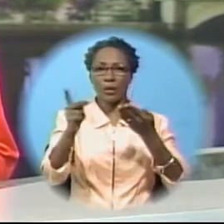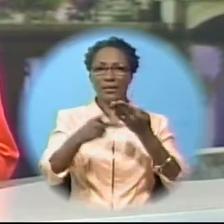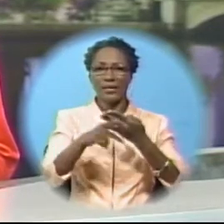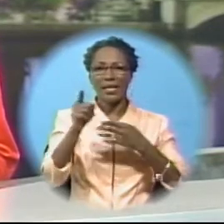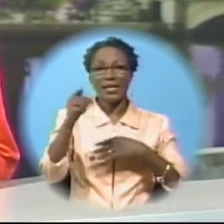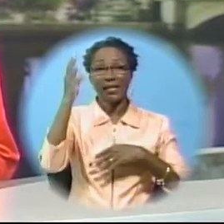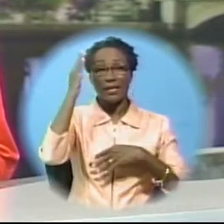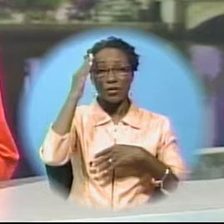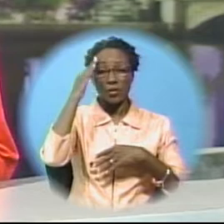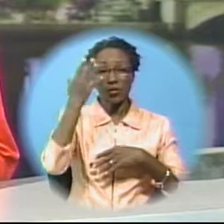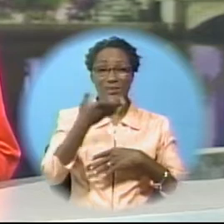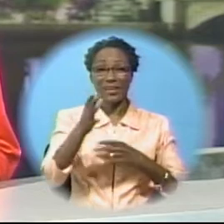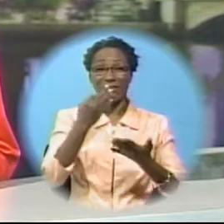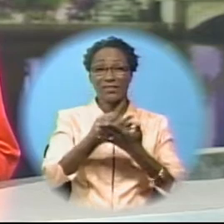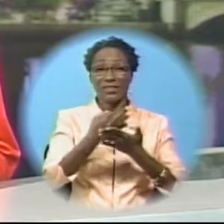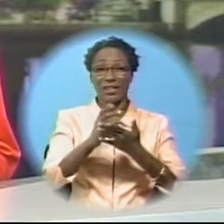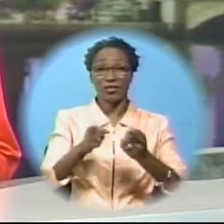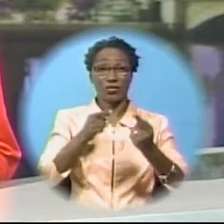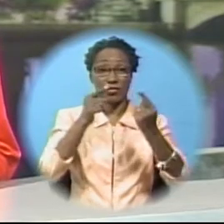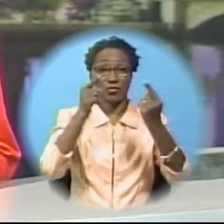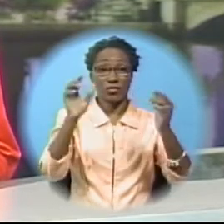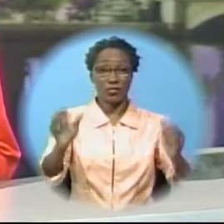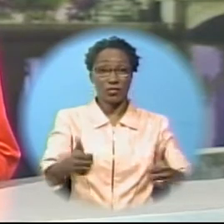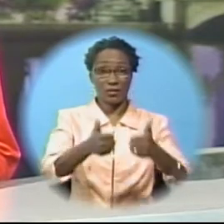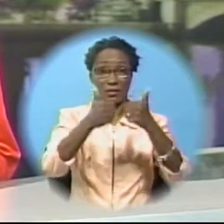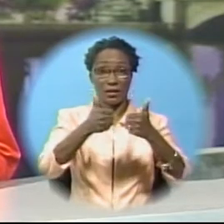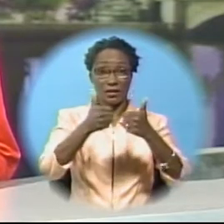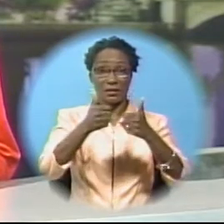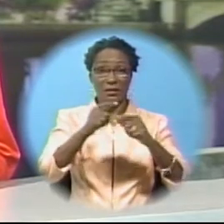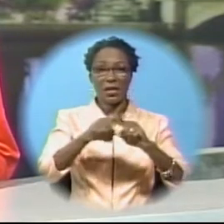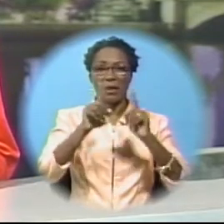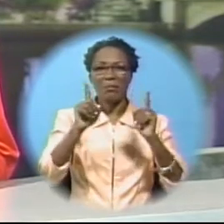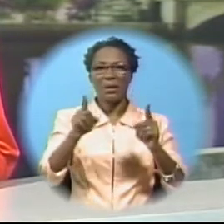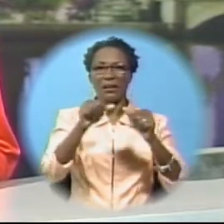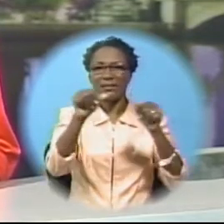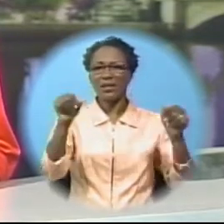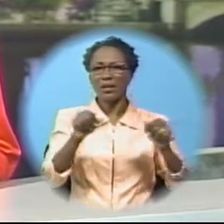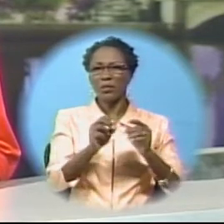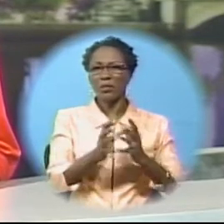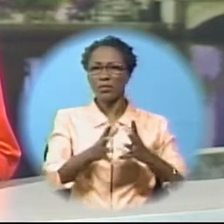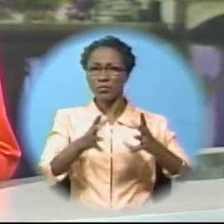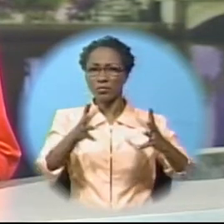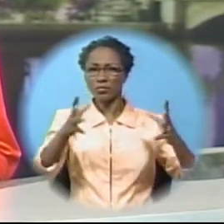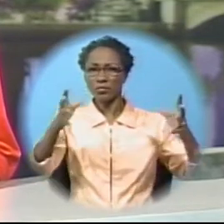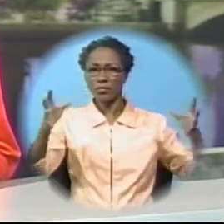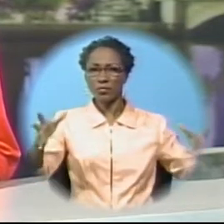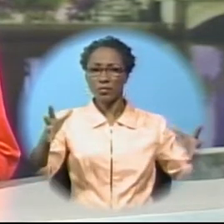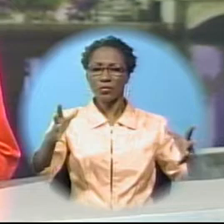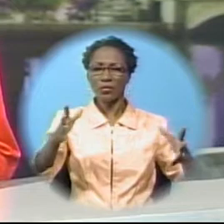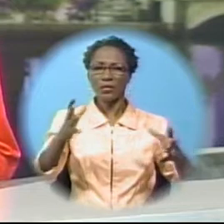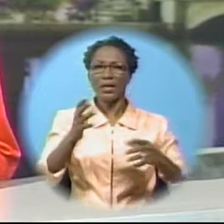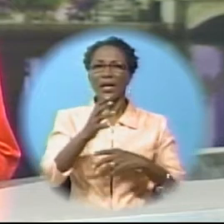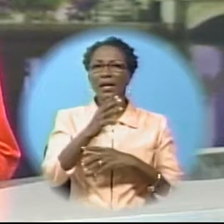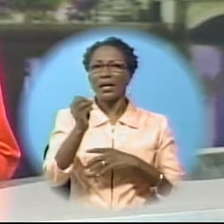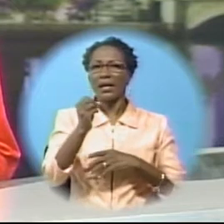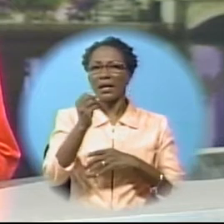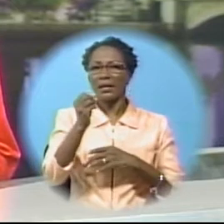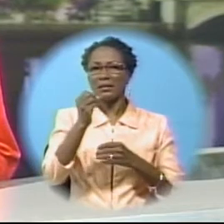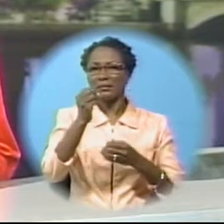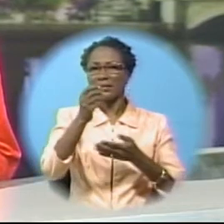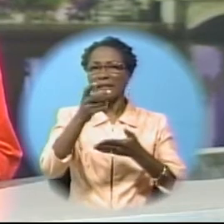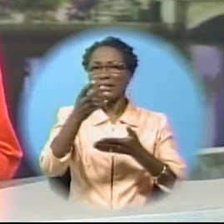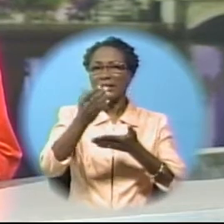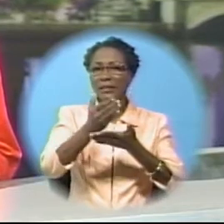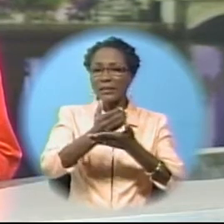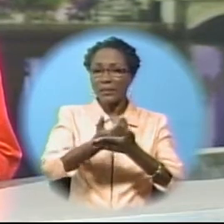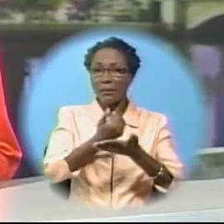of the financial challenges, Mr. Ennis notes the area has grown over the years. Portions of the neighbouring communities fall within the